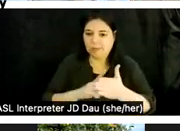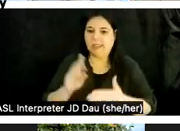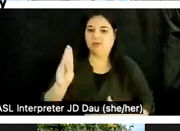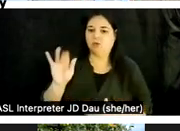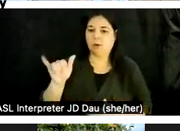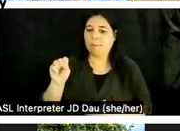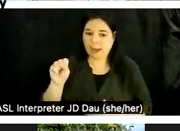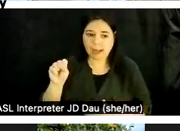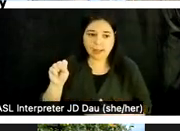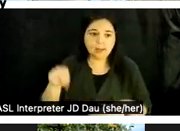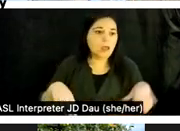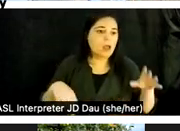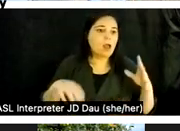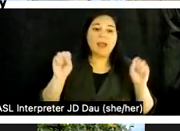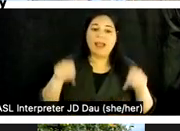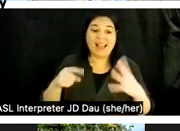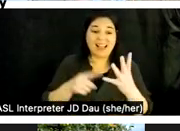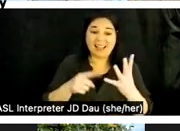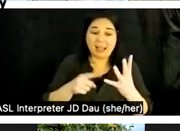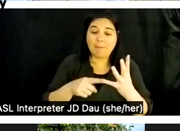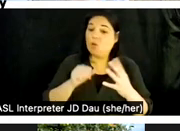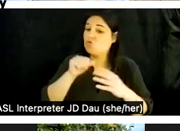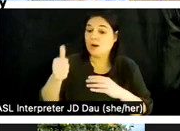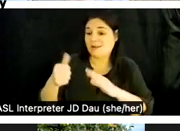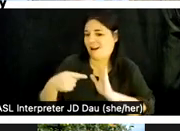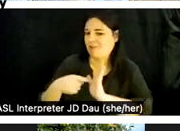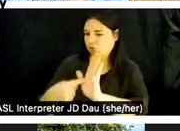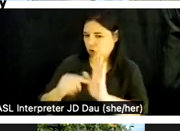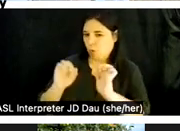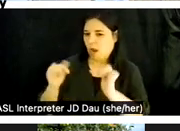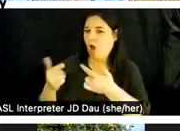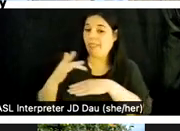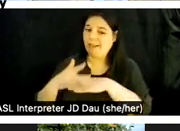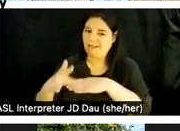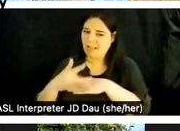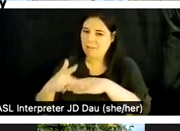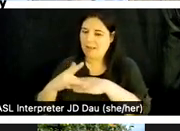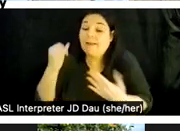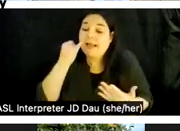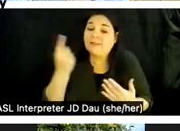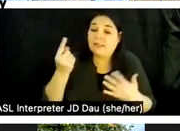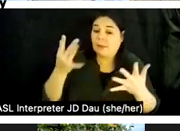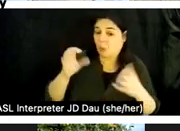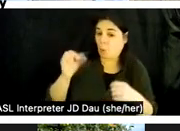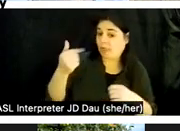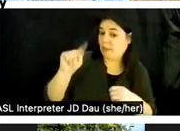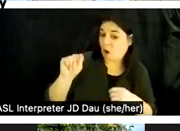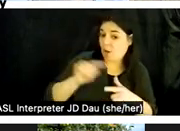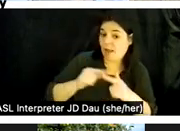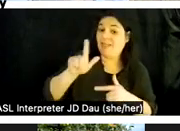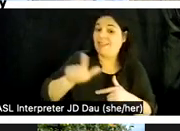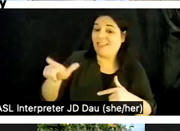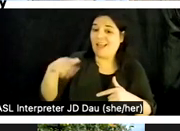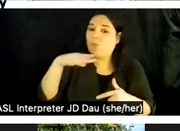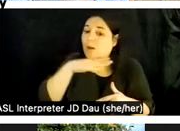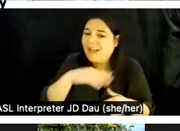be misrepresenting availability of a unit, such as if a tenant is applying for an apartment and the landlord lies and says,